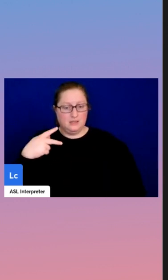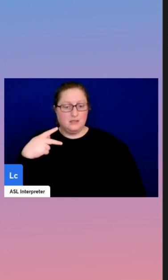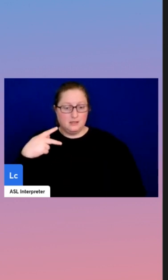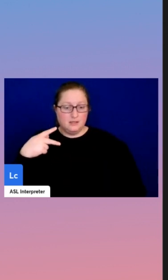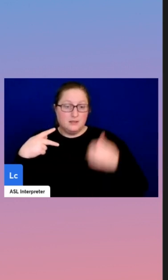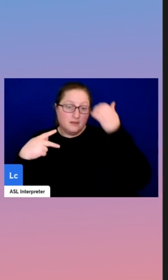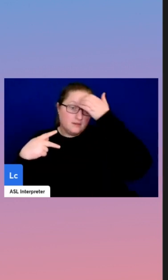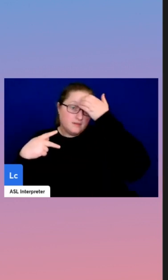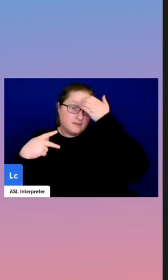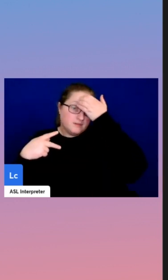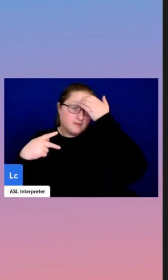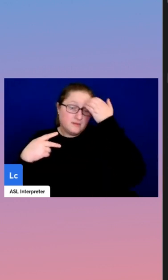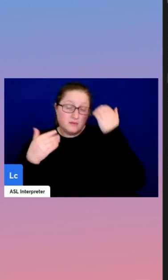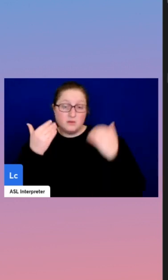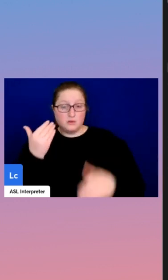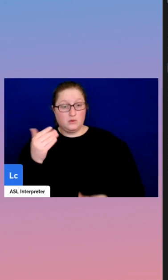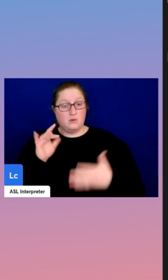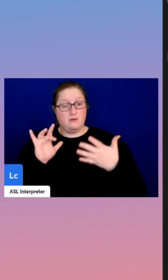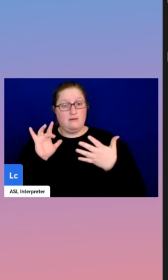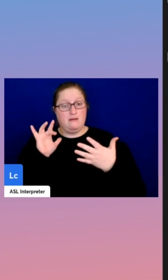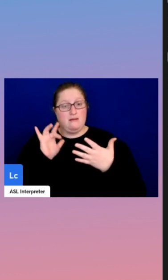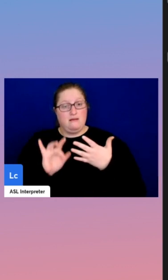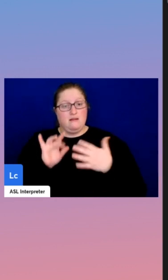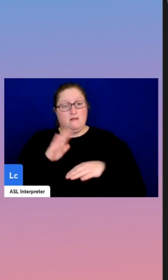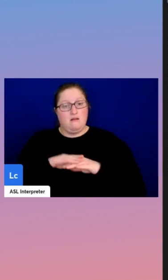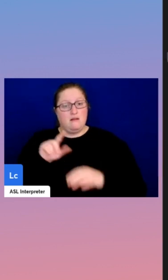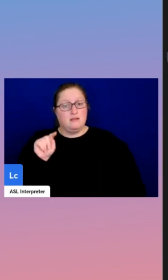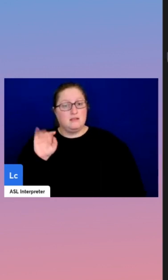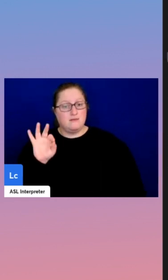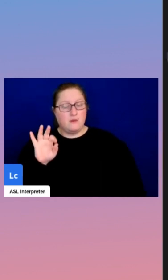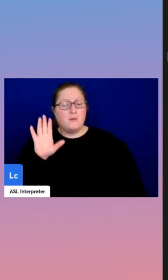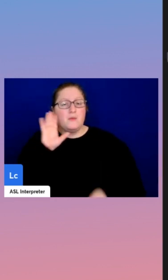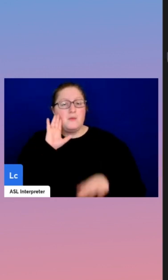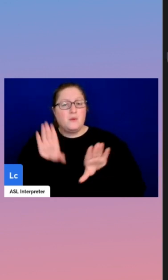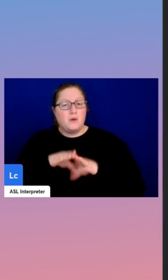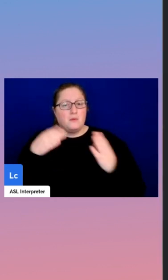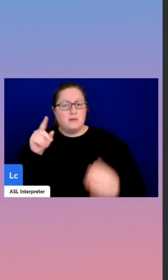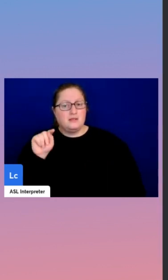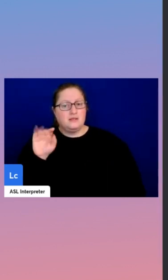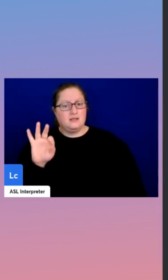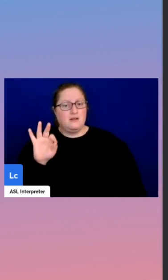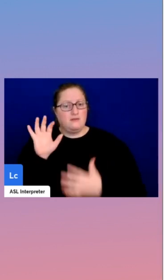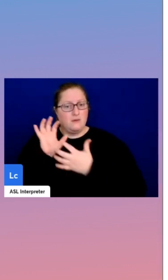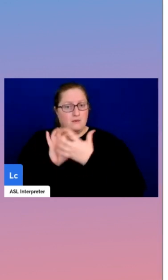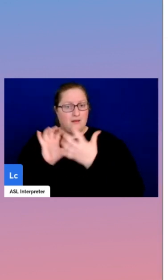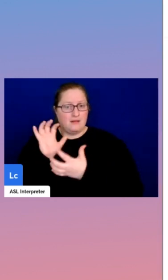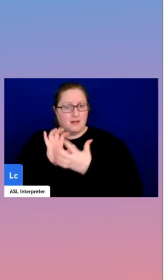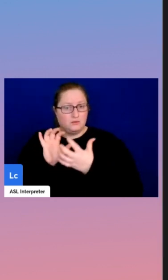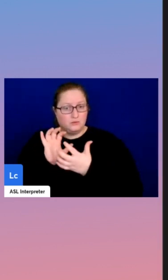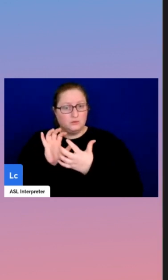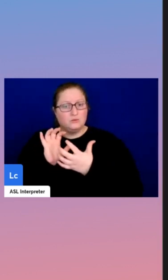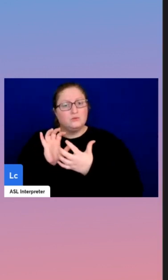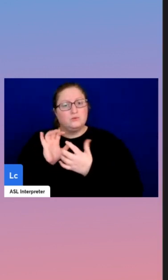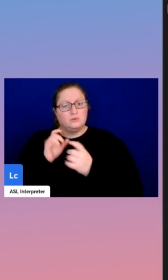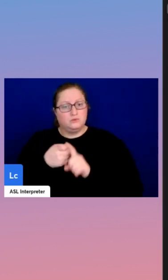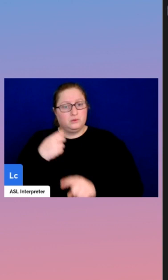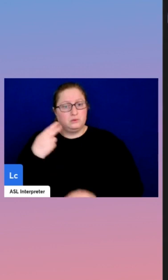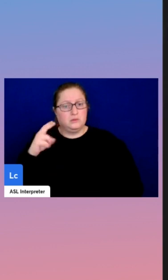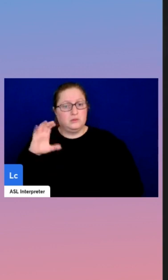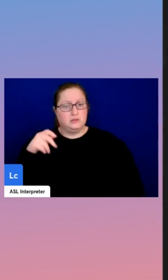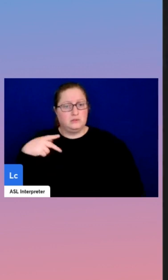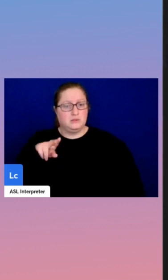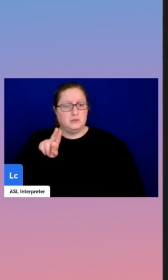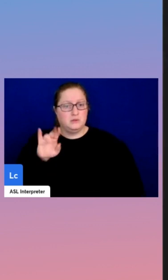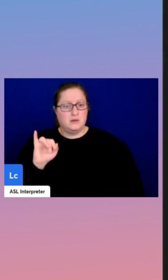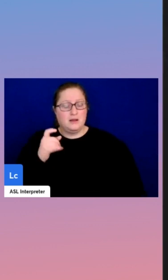Let me click now on Terraform. This will open Terraform Cloud from HCP UI, and